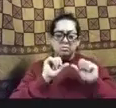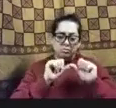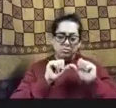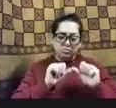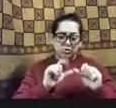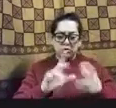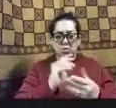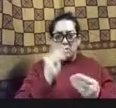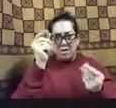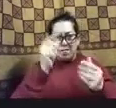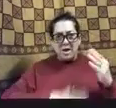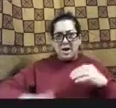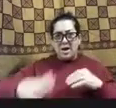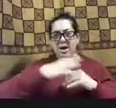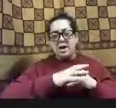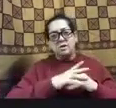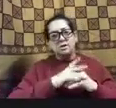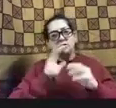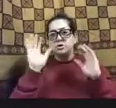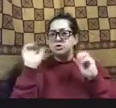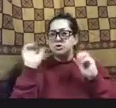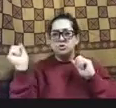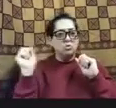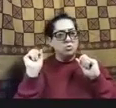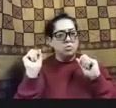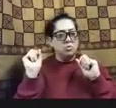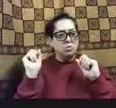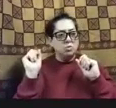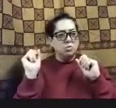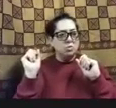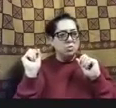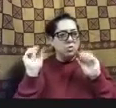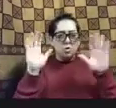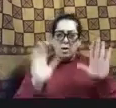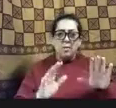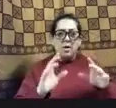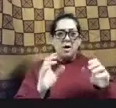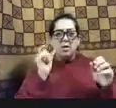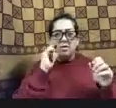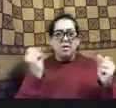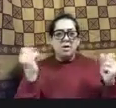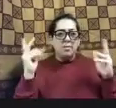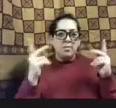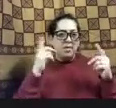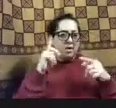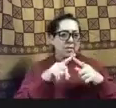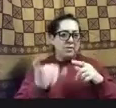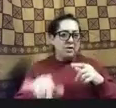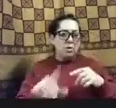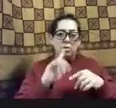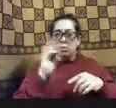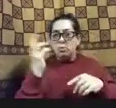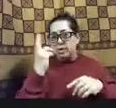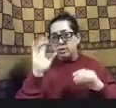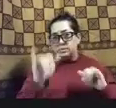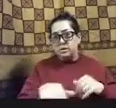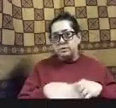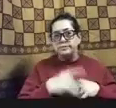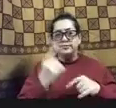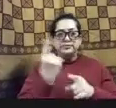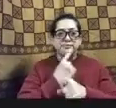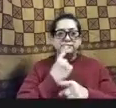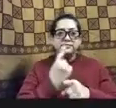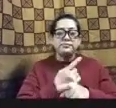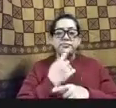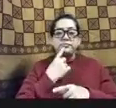of your lands. That's just an incredible. And I don't think a lot of people think about that or realize that, right? And that's why